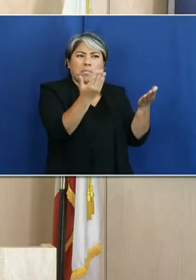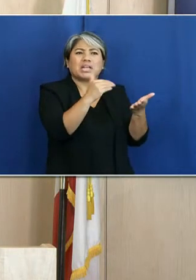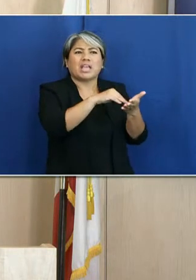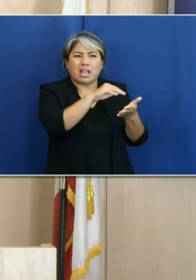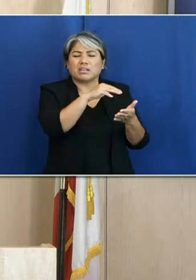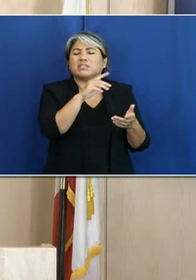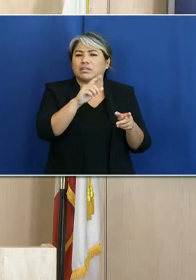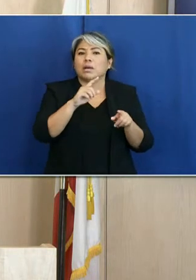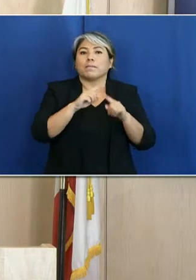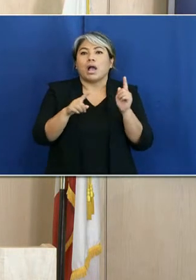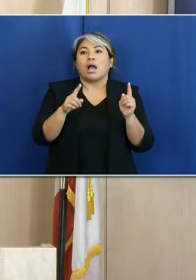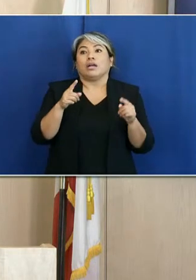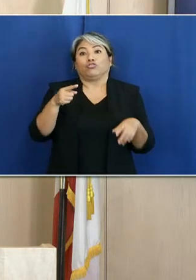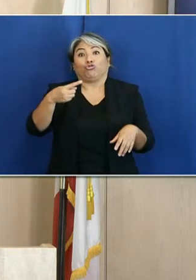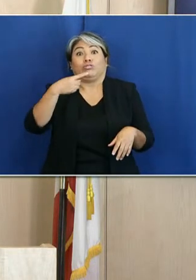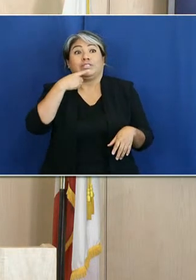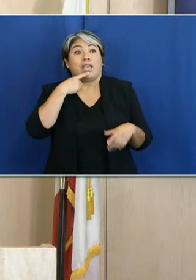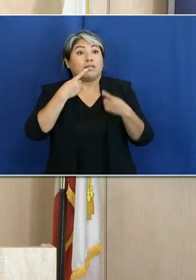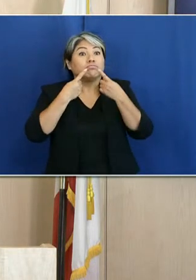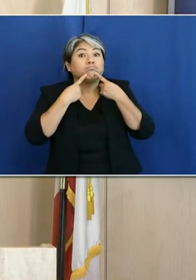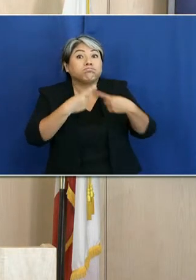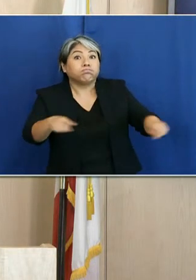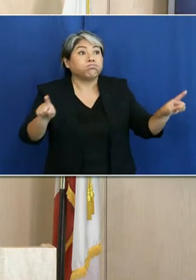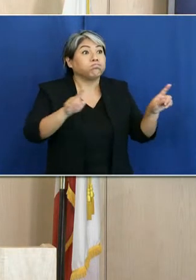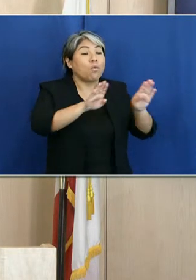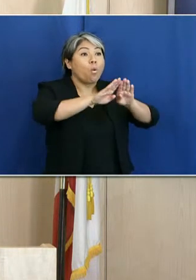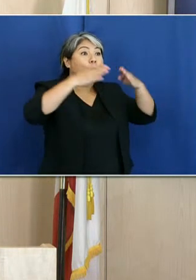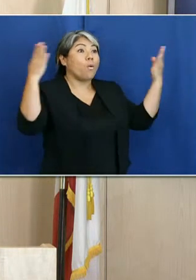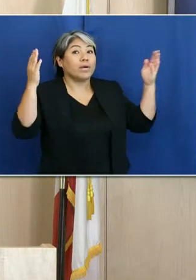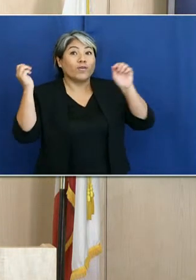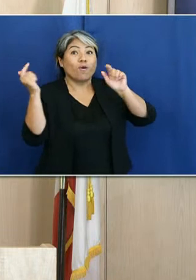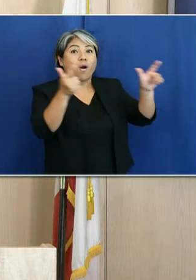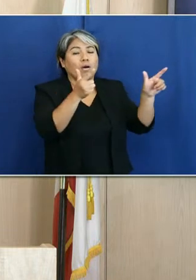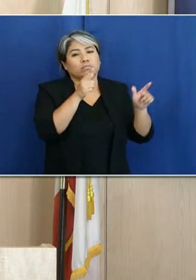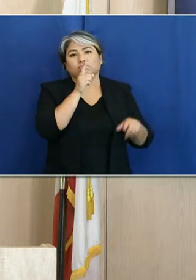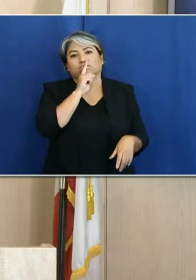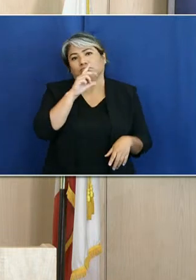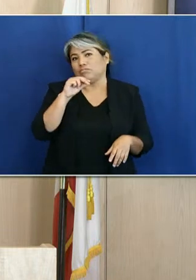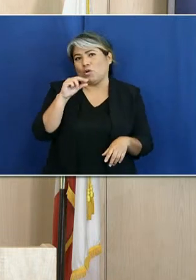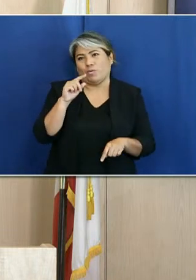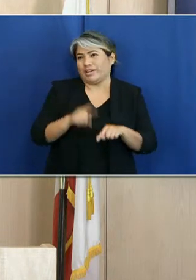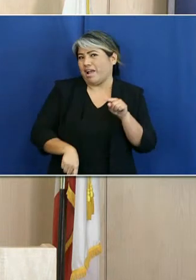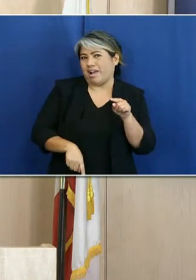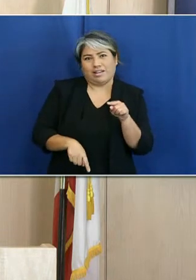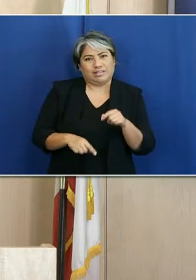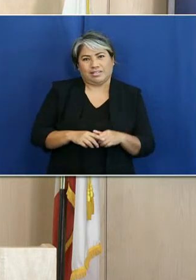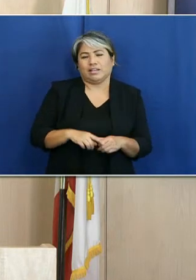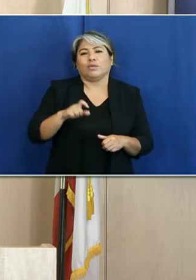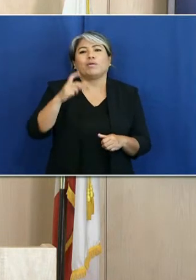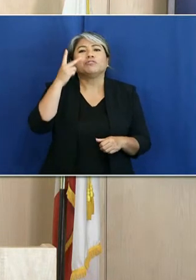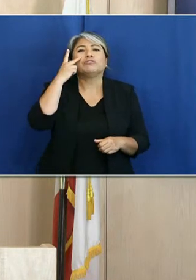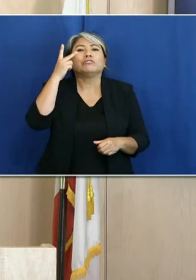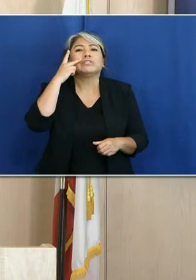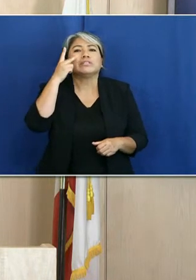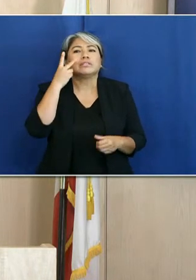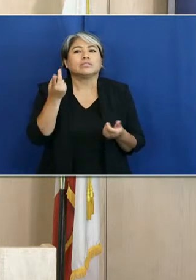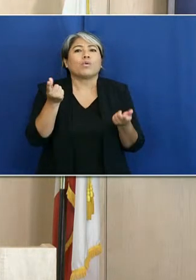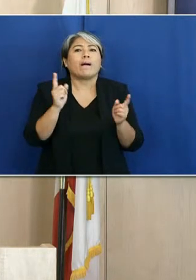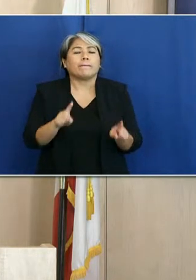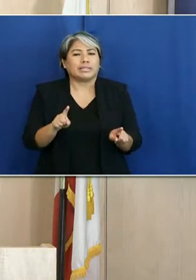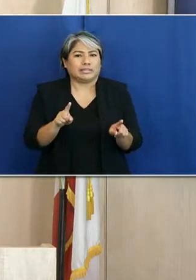make sense to just immediately snap back to where we were. But again, we'll have to wait and see what happens as we move